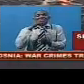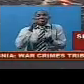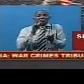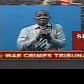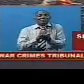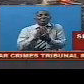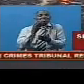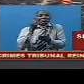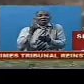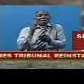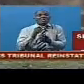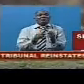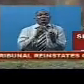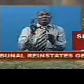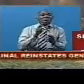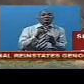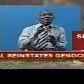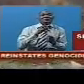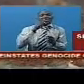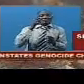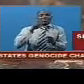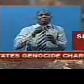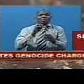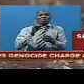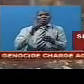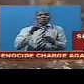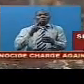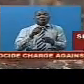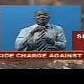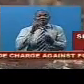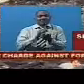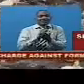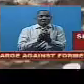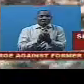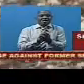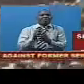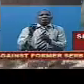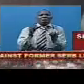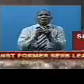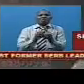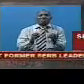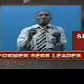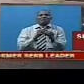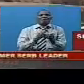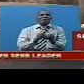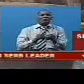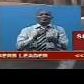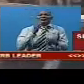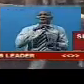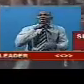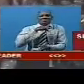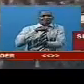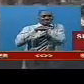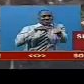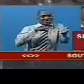butchers dispose of the wire mesh from the burnt tires into the Odaw Lagoon, adding to the heap of refuse and heavily polluting